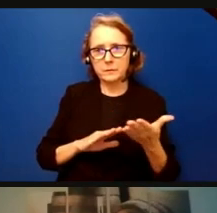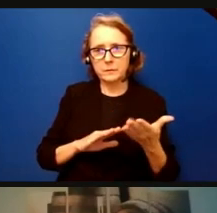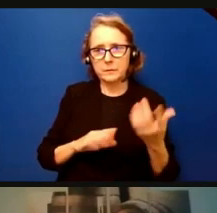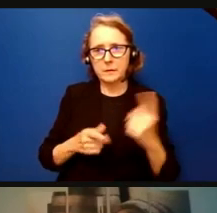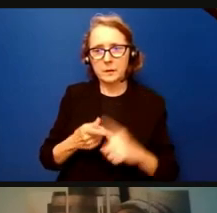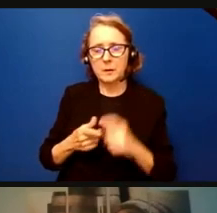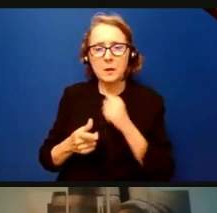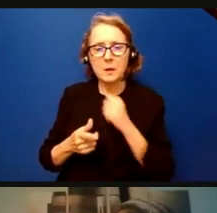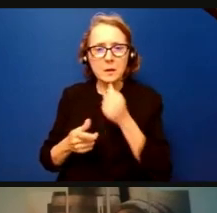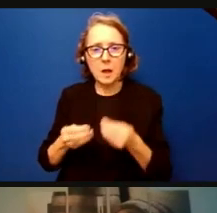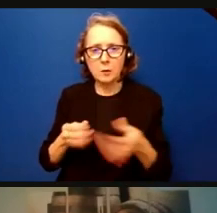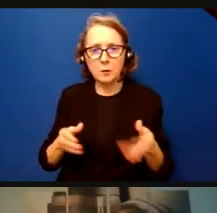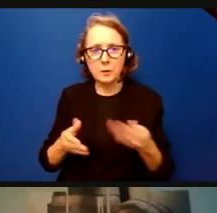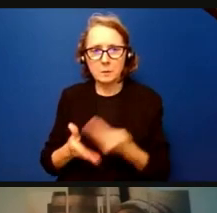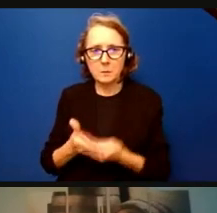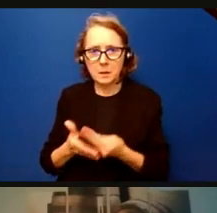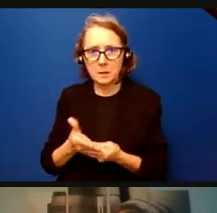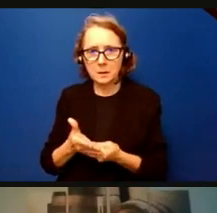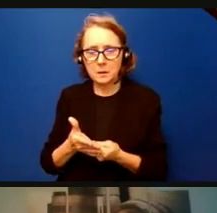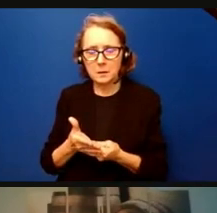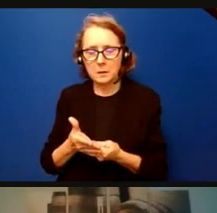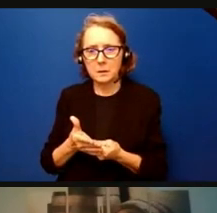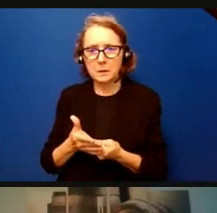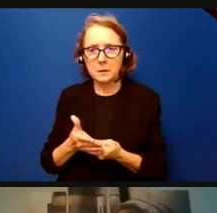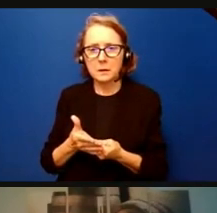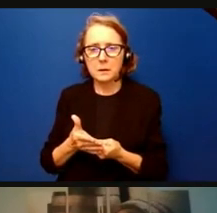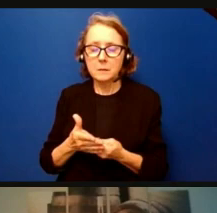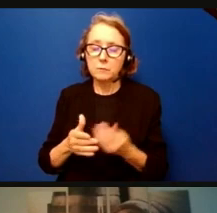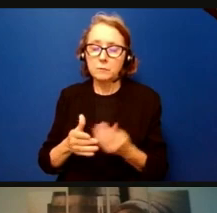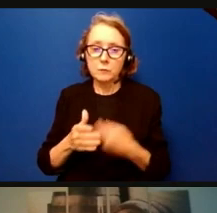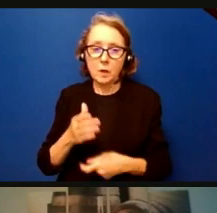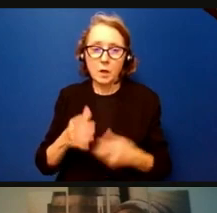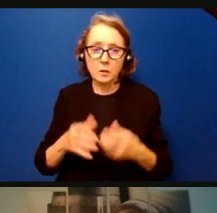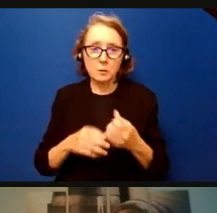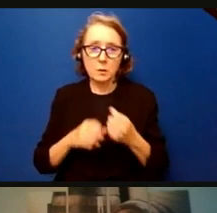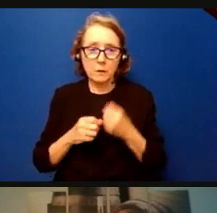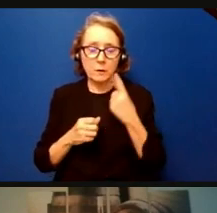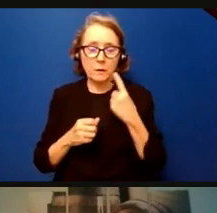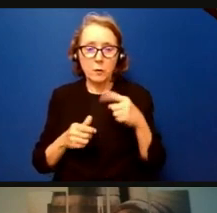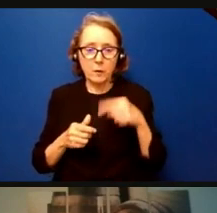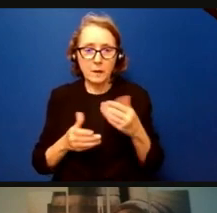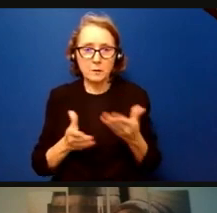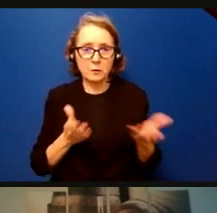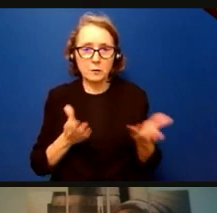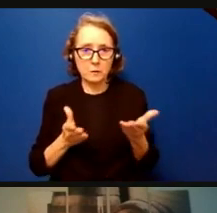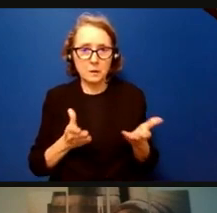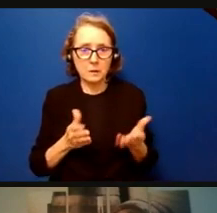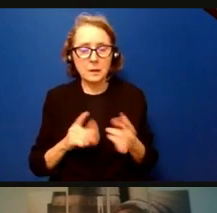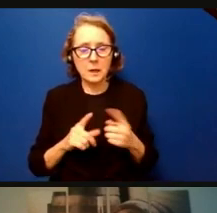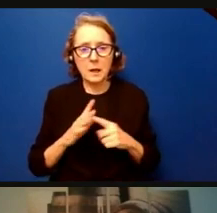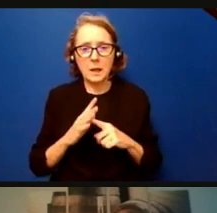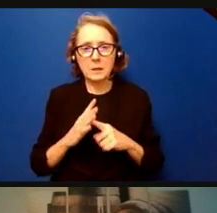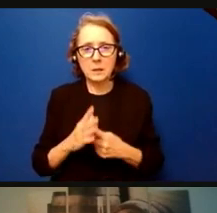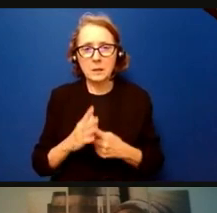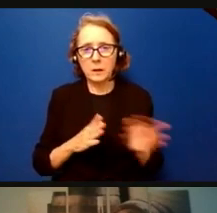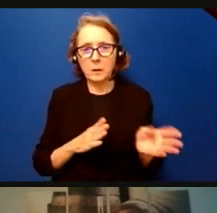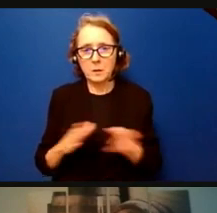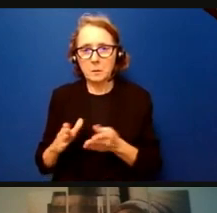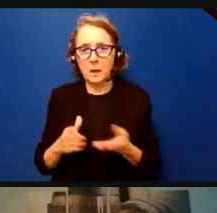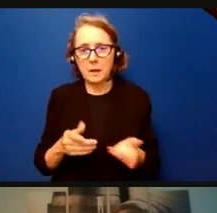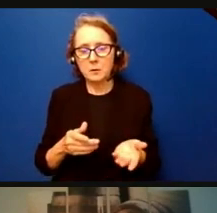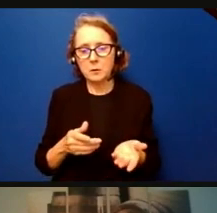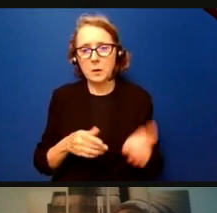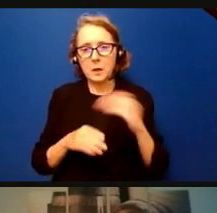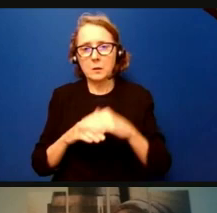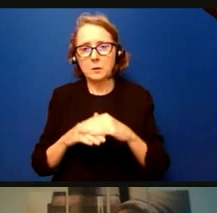not losing money, you know, being cost recovery for that service, initially there had been a plan to increase